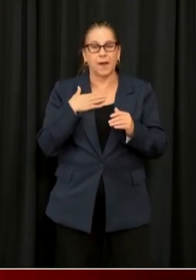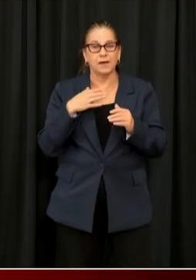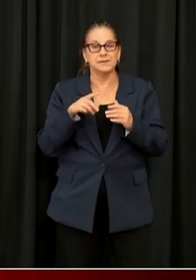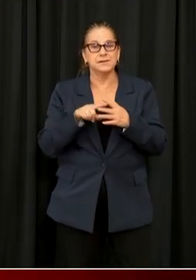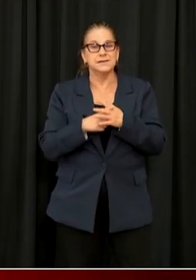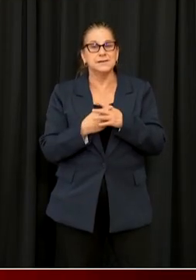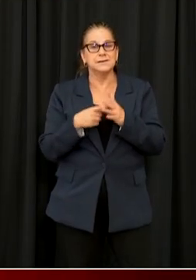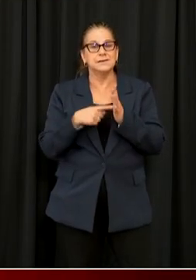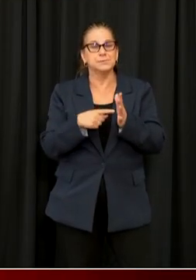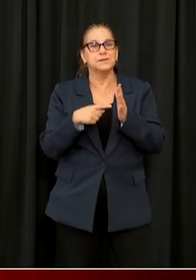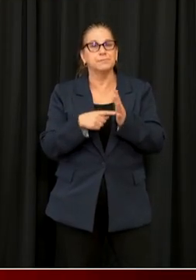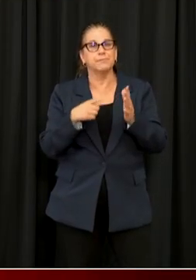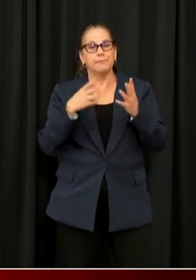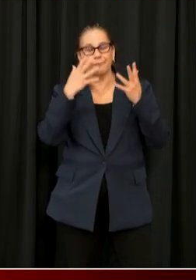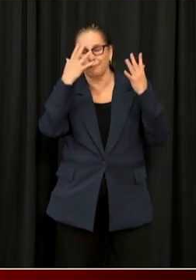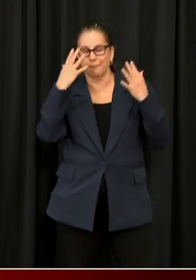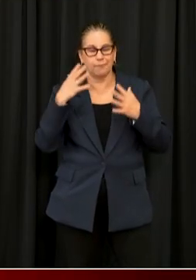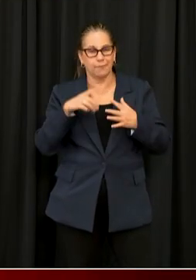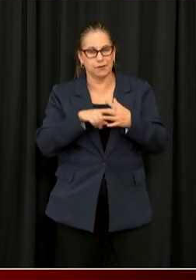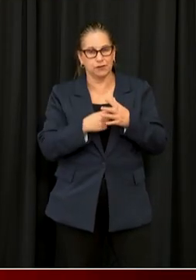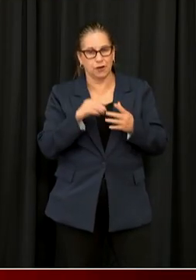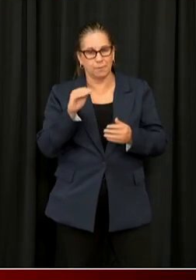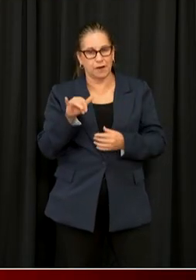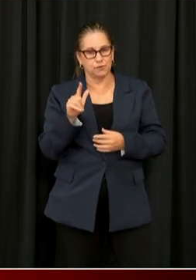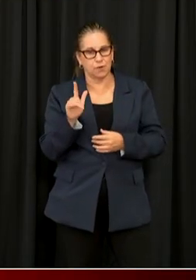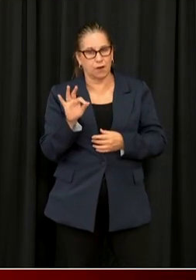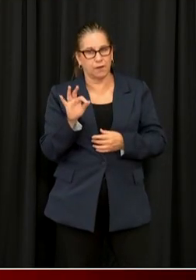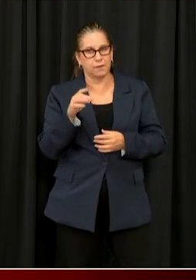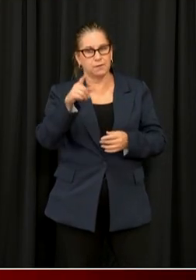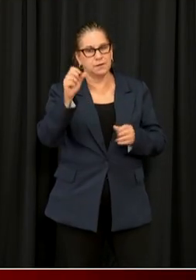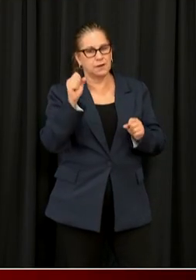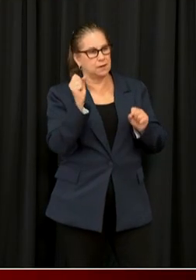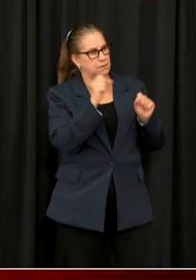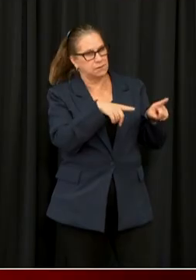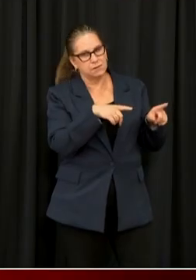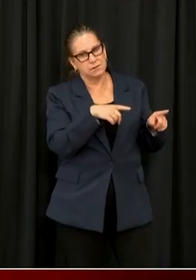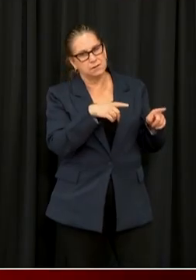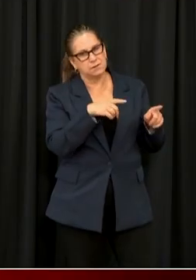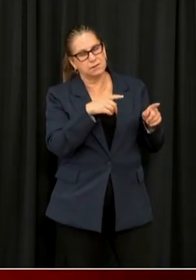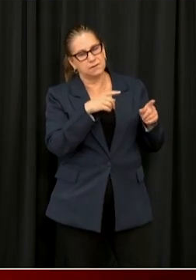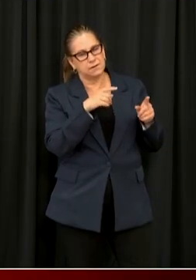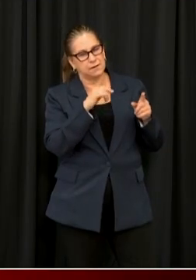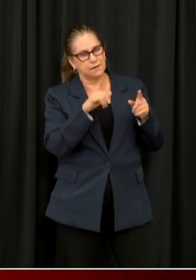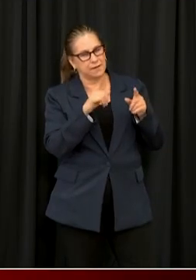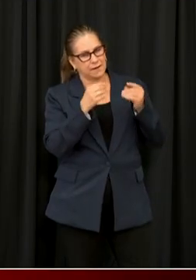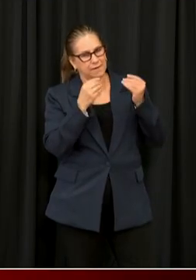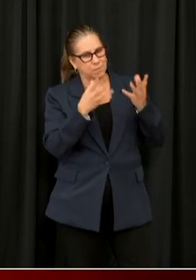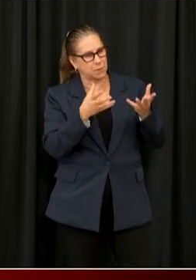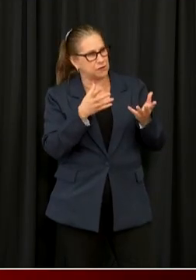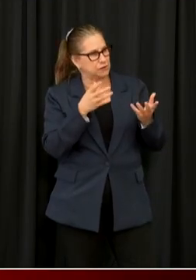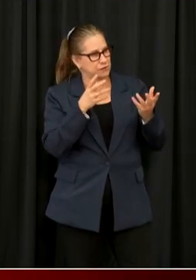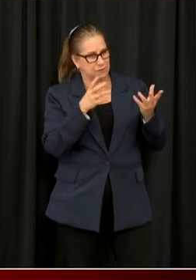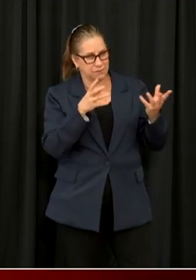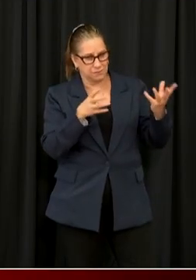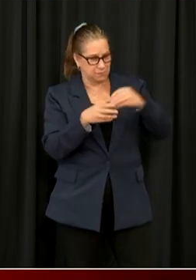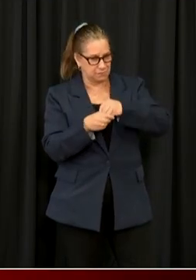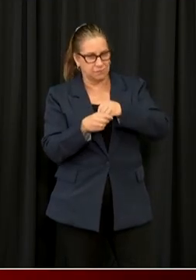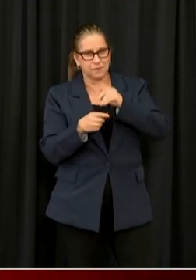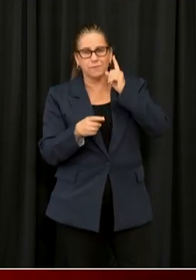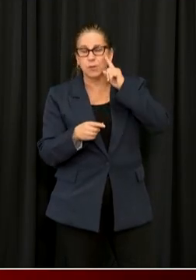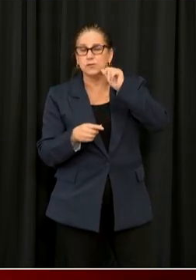Like tomorrow, would we be, like tomorrow, the data released tomorrow, would that show the impact of phase 1 on community spread?